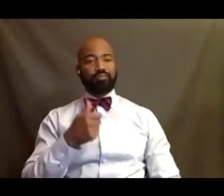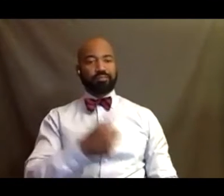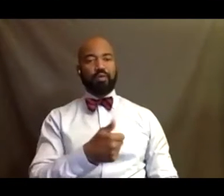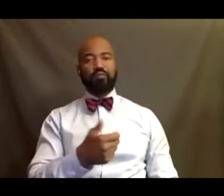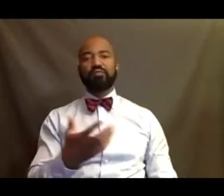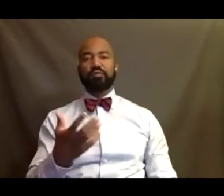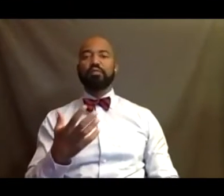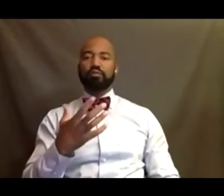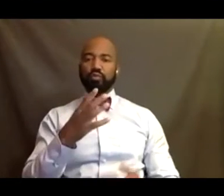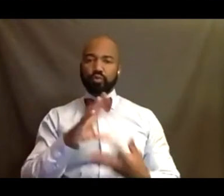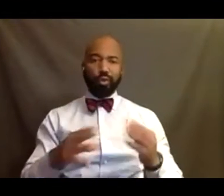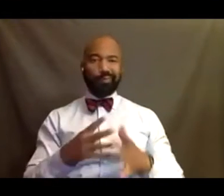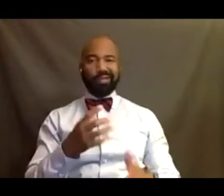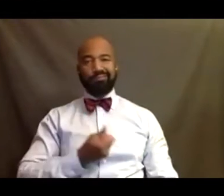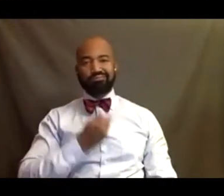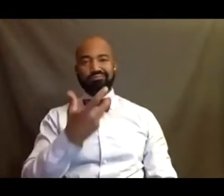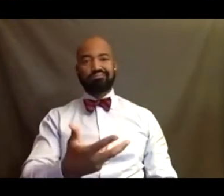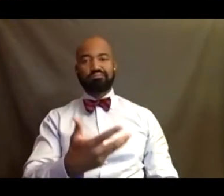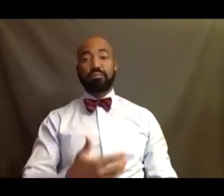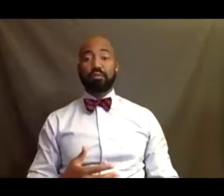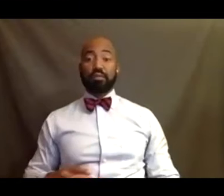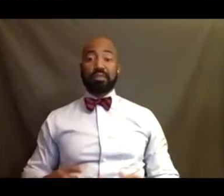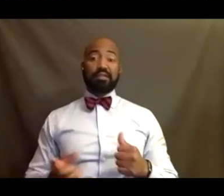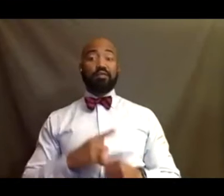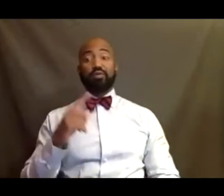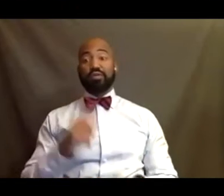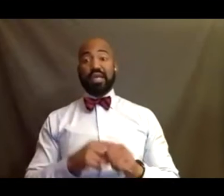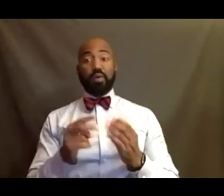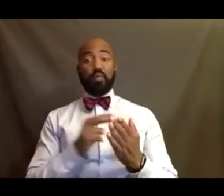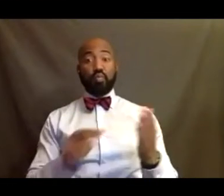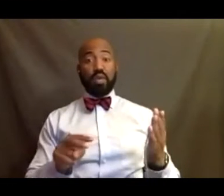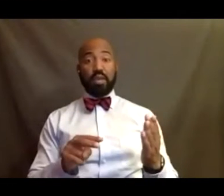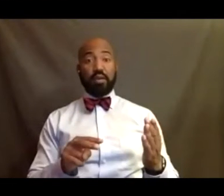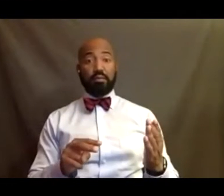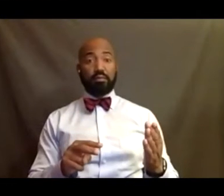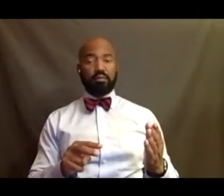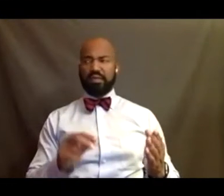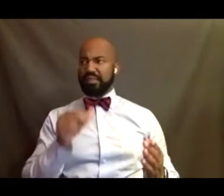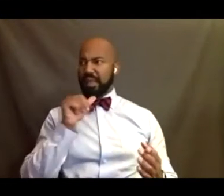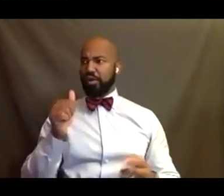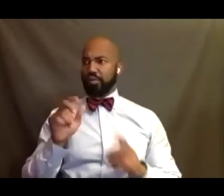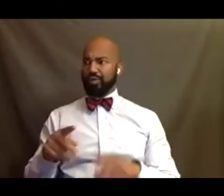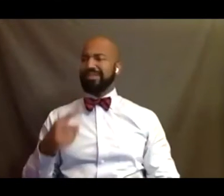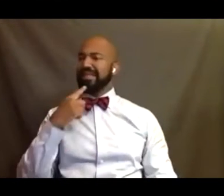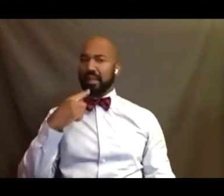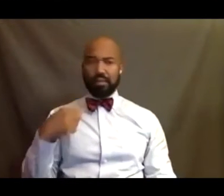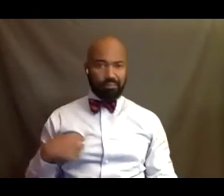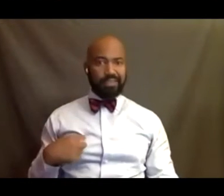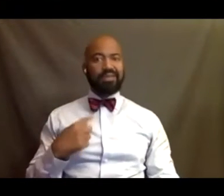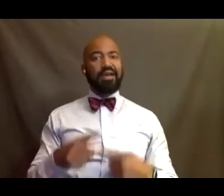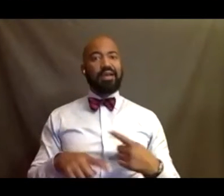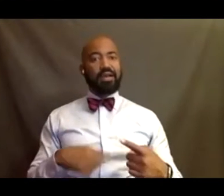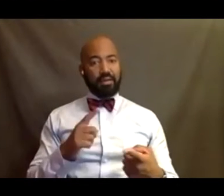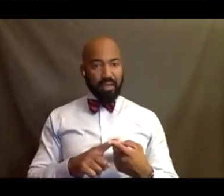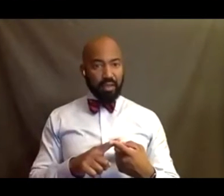So this was, for me, I think one of the first times I read, I was like, this is not someone else telling me about